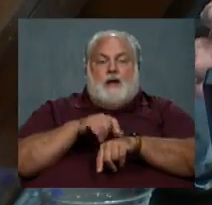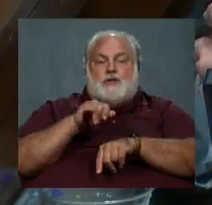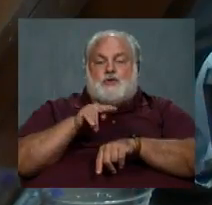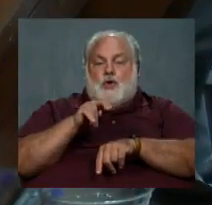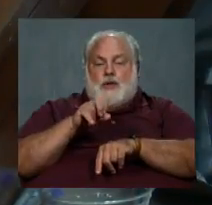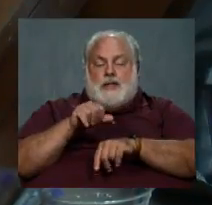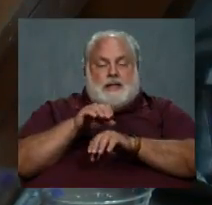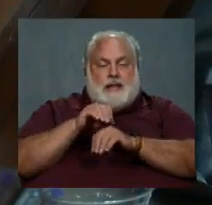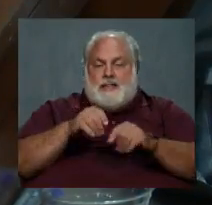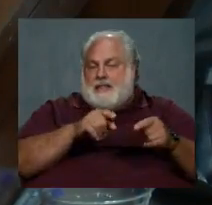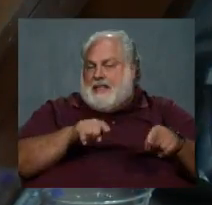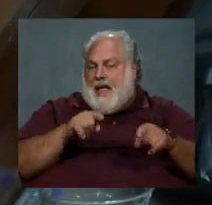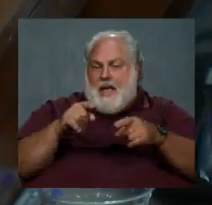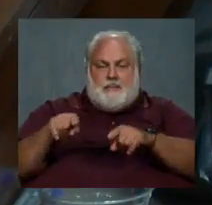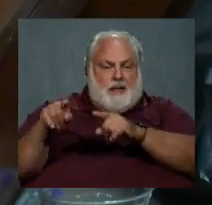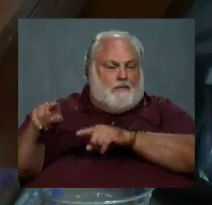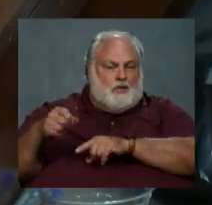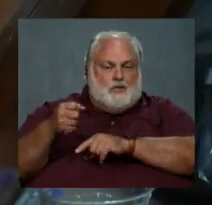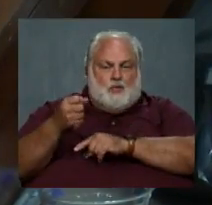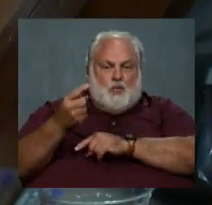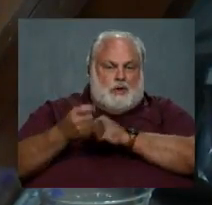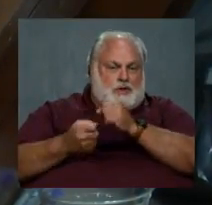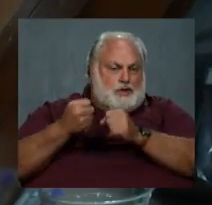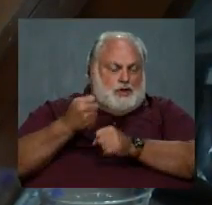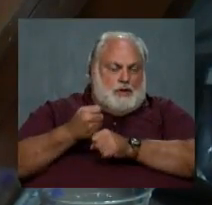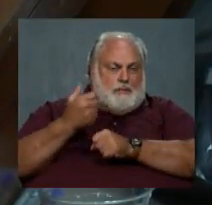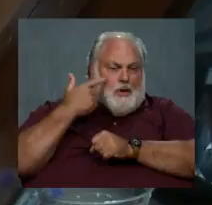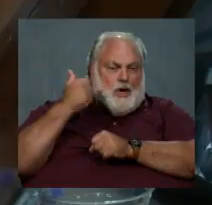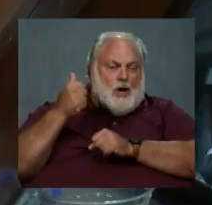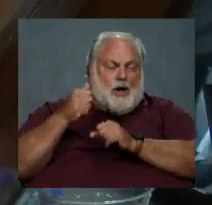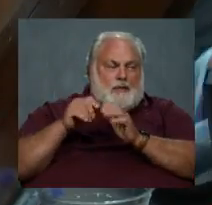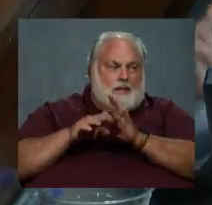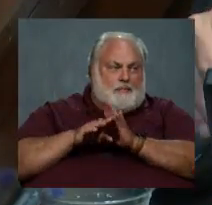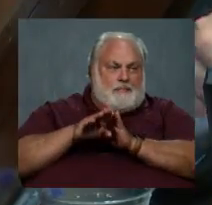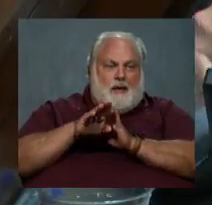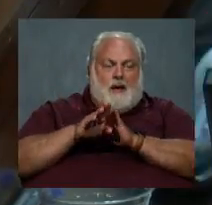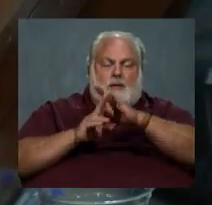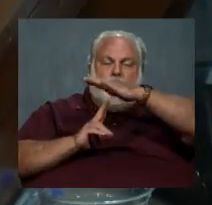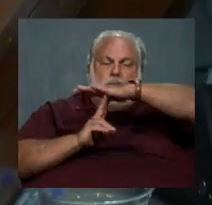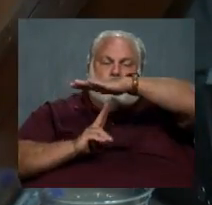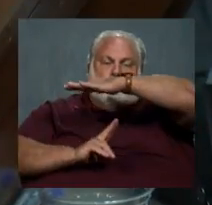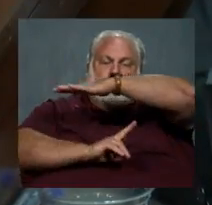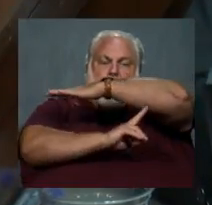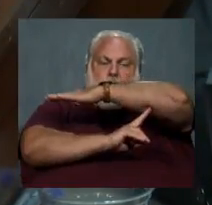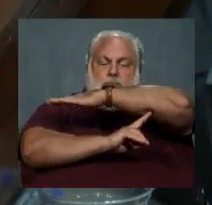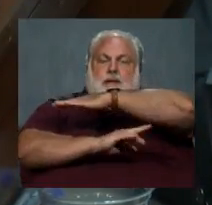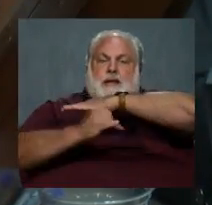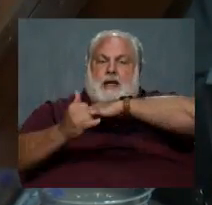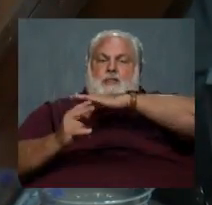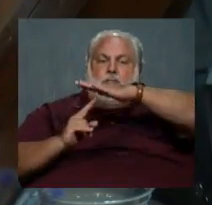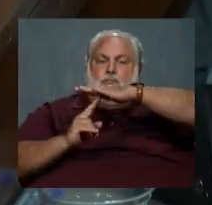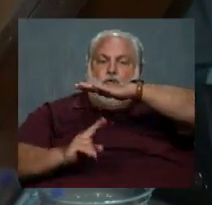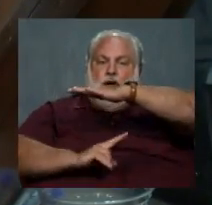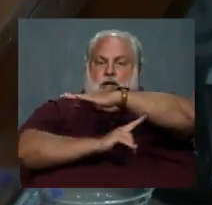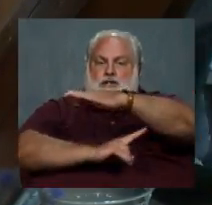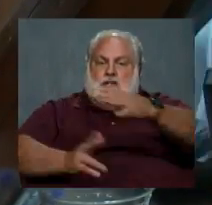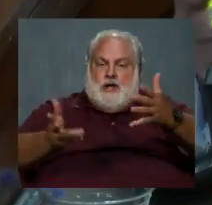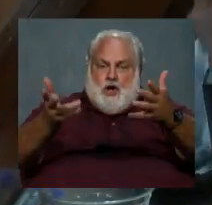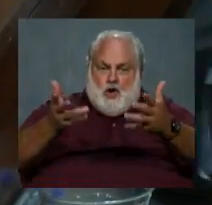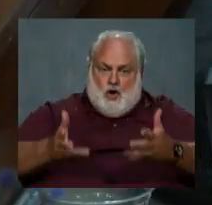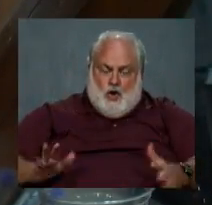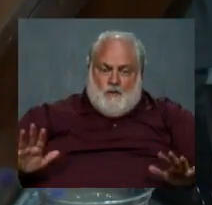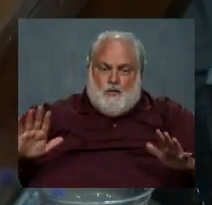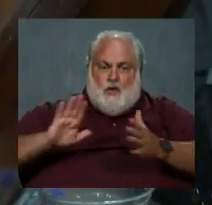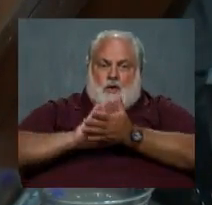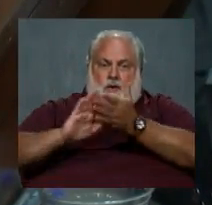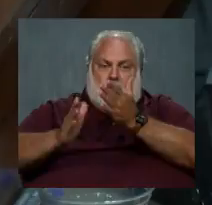nothing's really gone on for the last year or so because of the building of the Broadway Bridge. But now that that construction is about to be